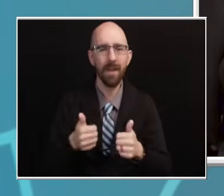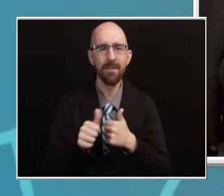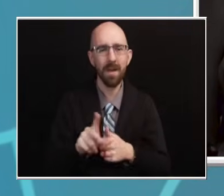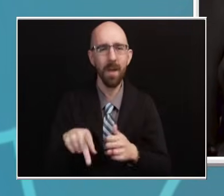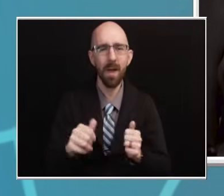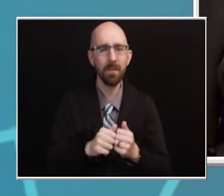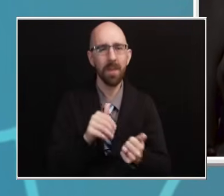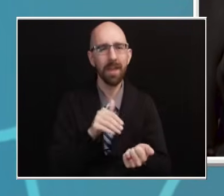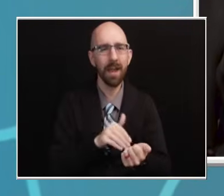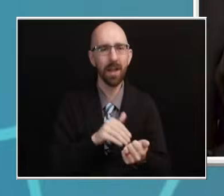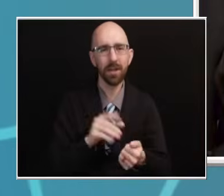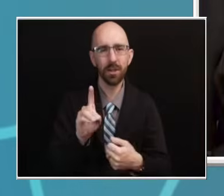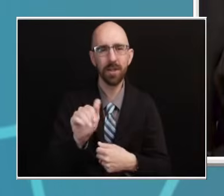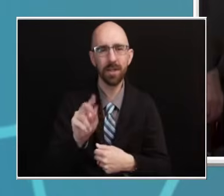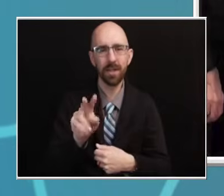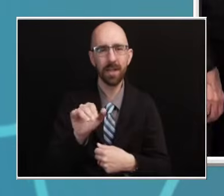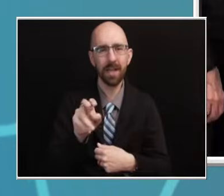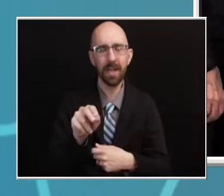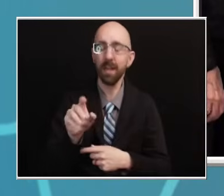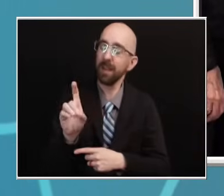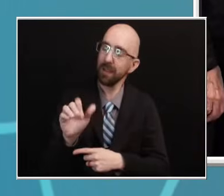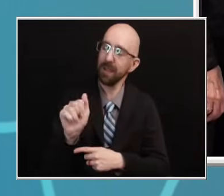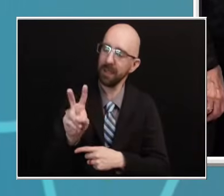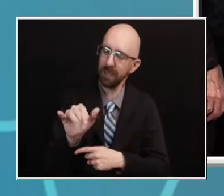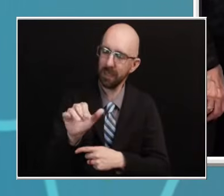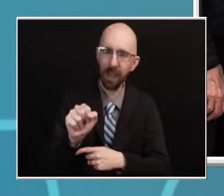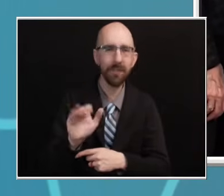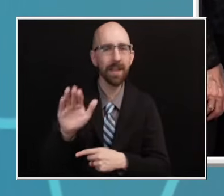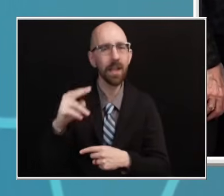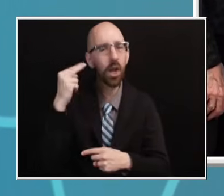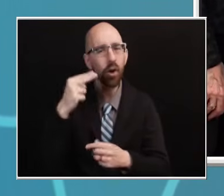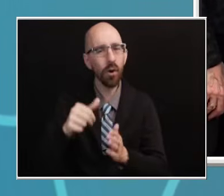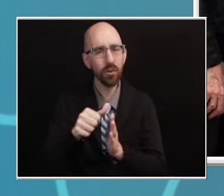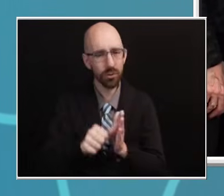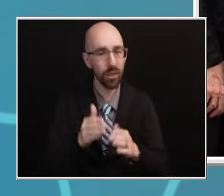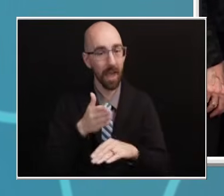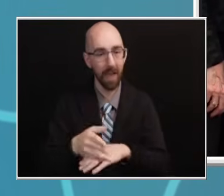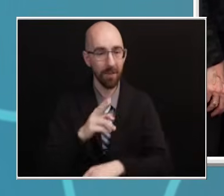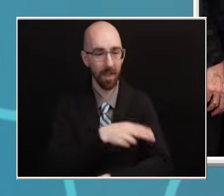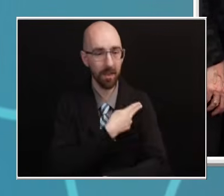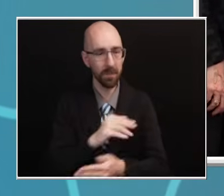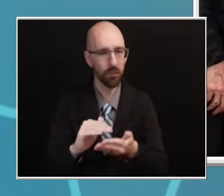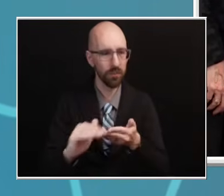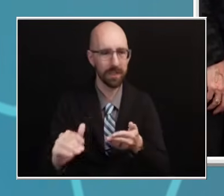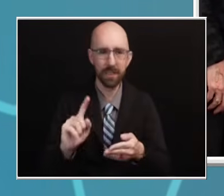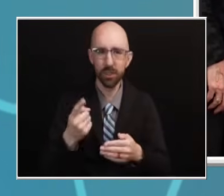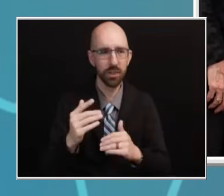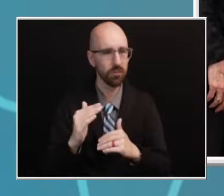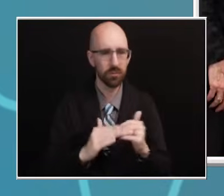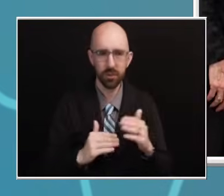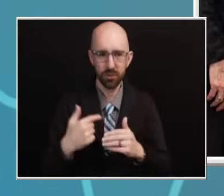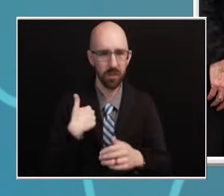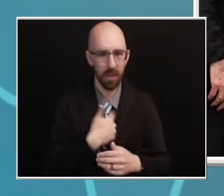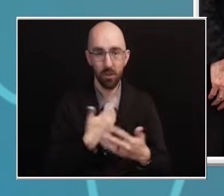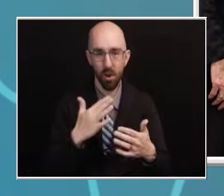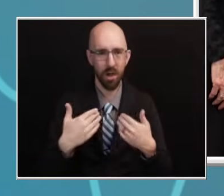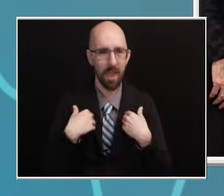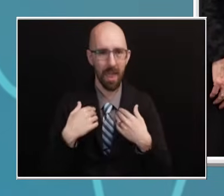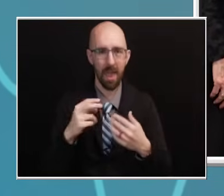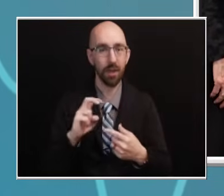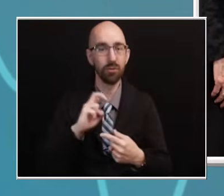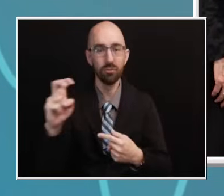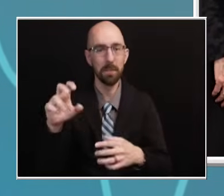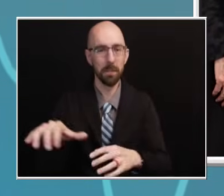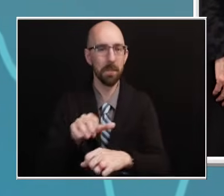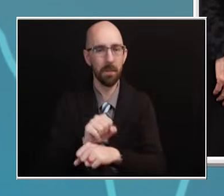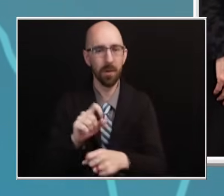his neurosurgeon, after he was released from the hospital, and he just reassured us, because we had already had a trip booked to St. Martin,